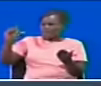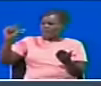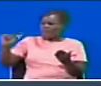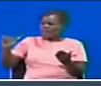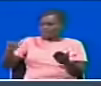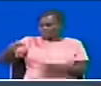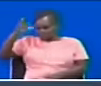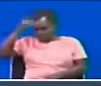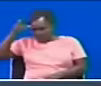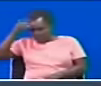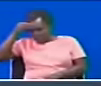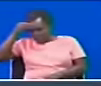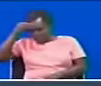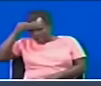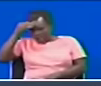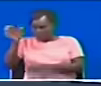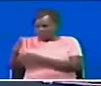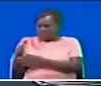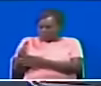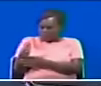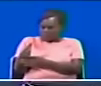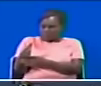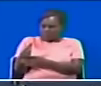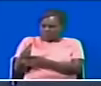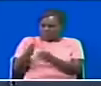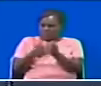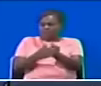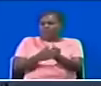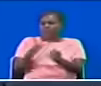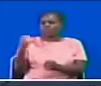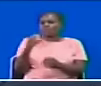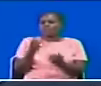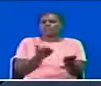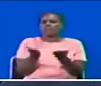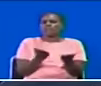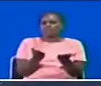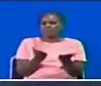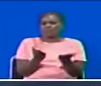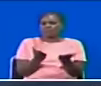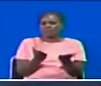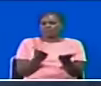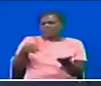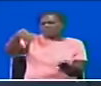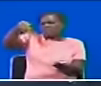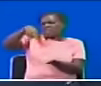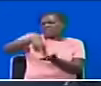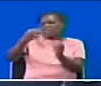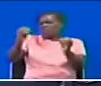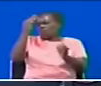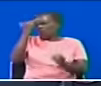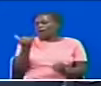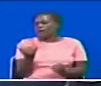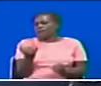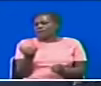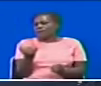is a diplomat. She was in government. She was head of civil service. She's a politician. She understands the people. Why are women not running her for president?